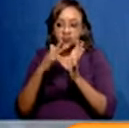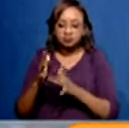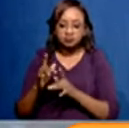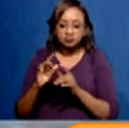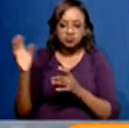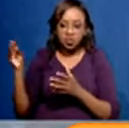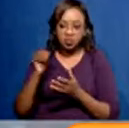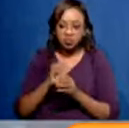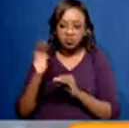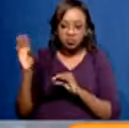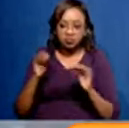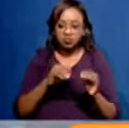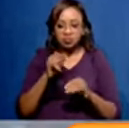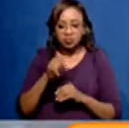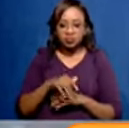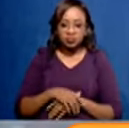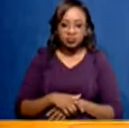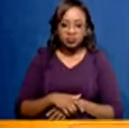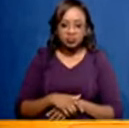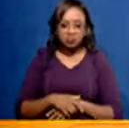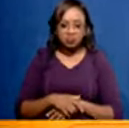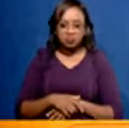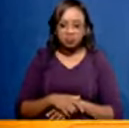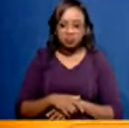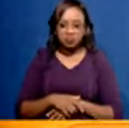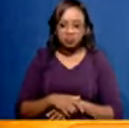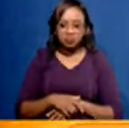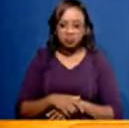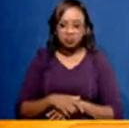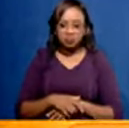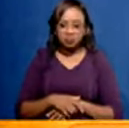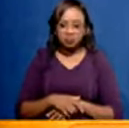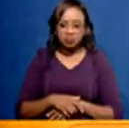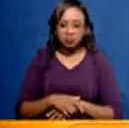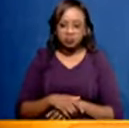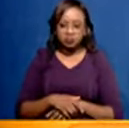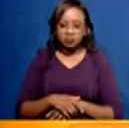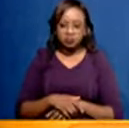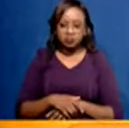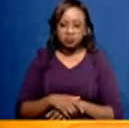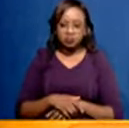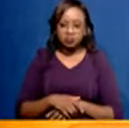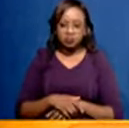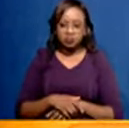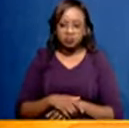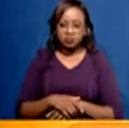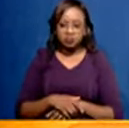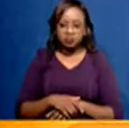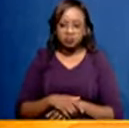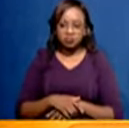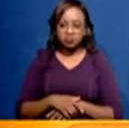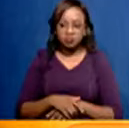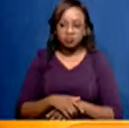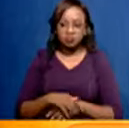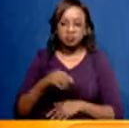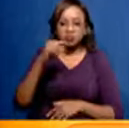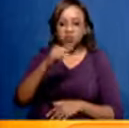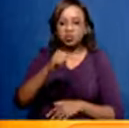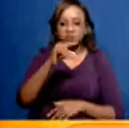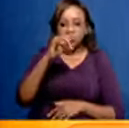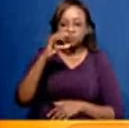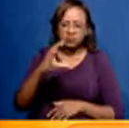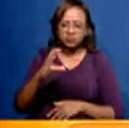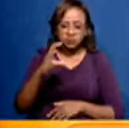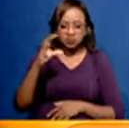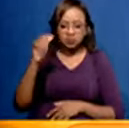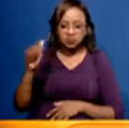having a piece of it here. Precisely, because let's zoom out. My day job, Global Center on Adaptation. What is it? It is an